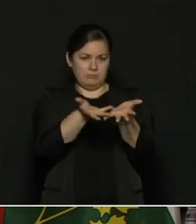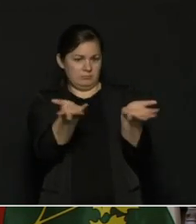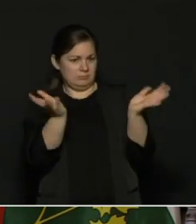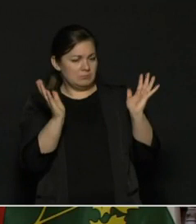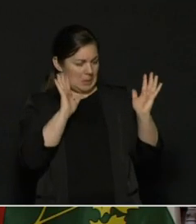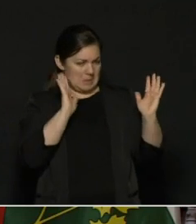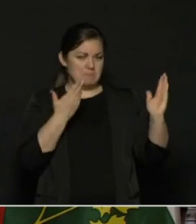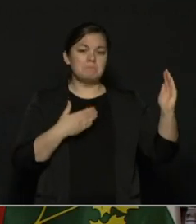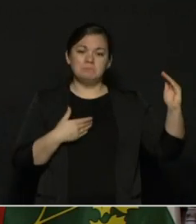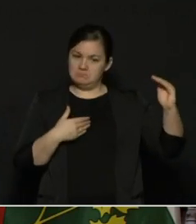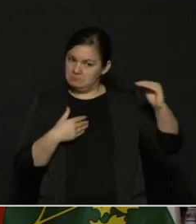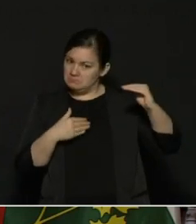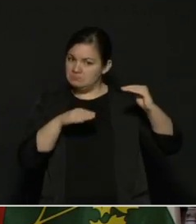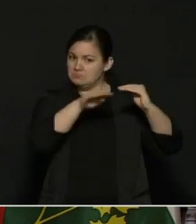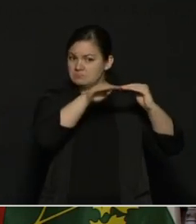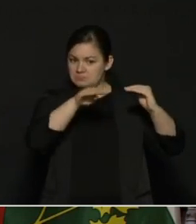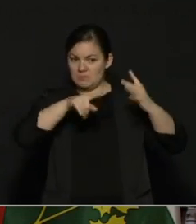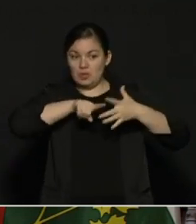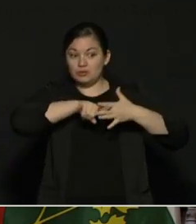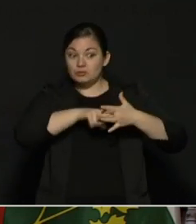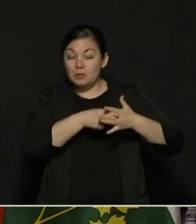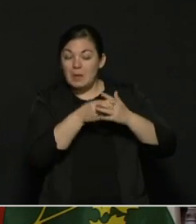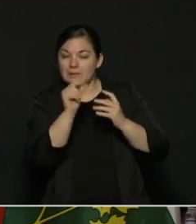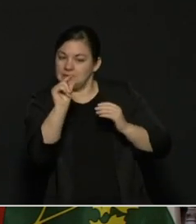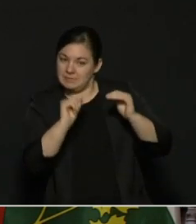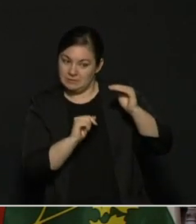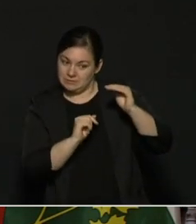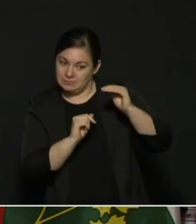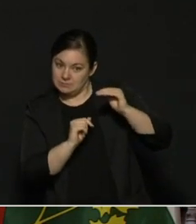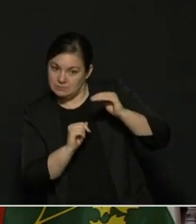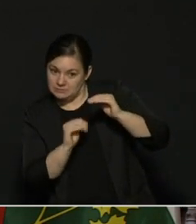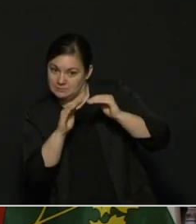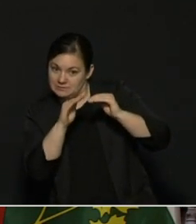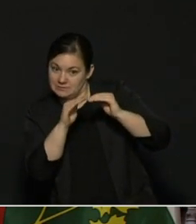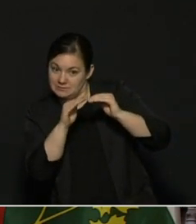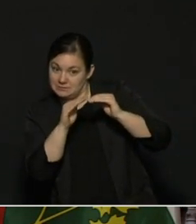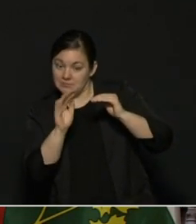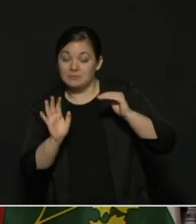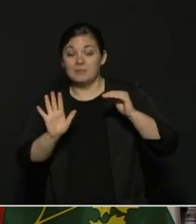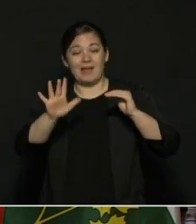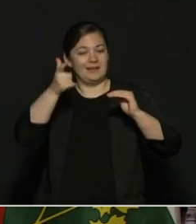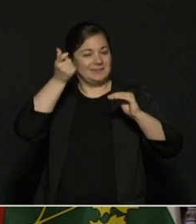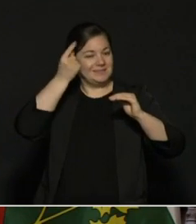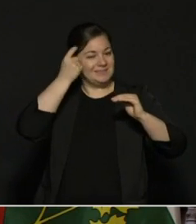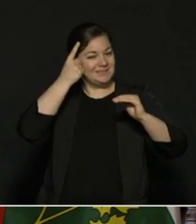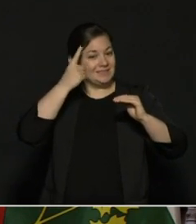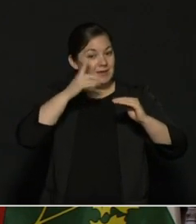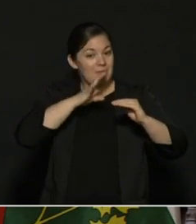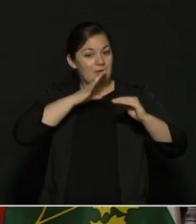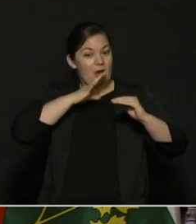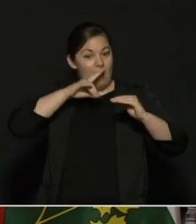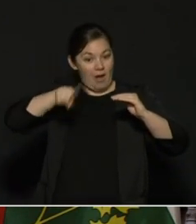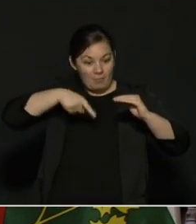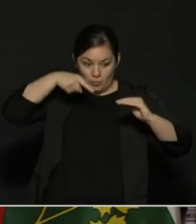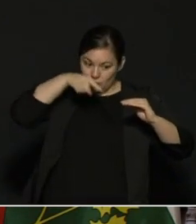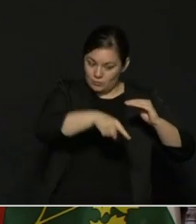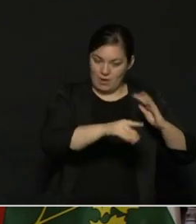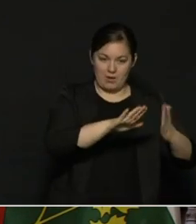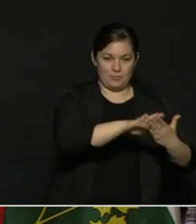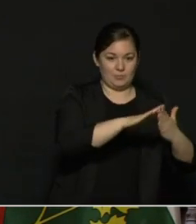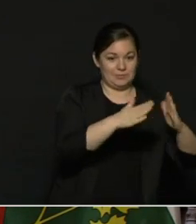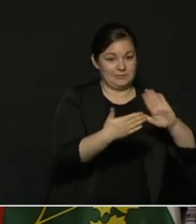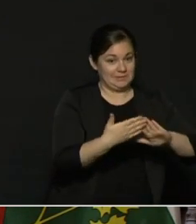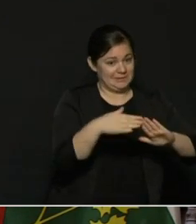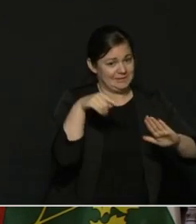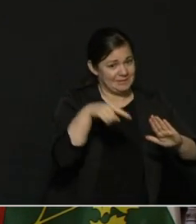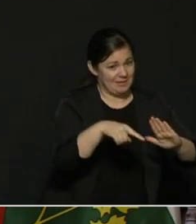the other side of the curve. And that's predicated, of course, with our community cases. As their severity drops, the